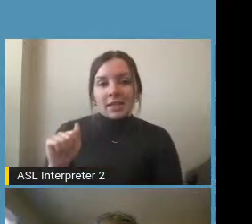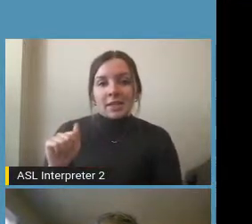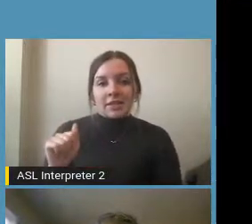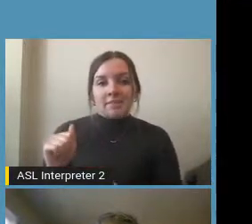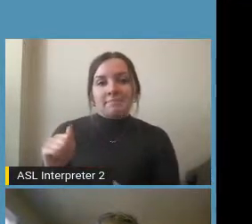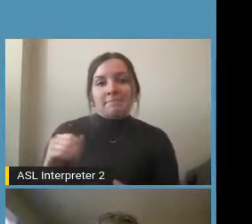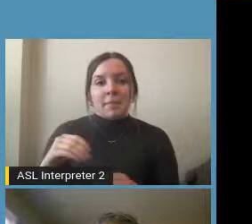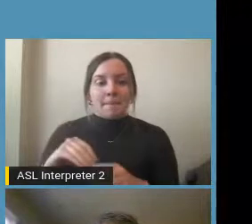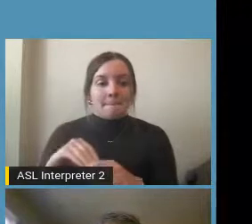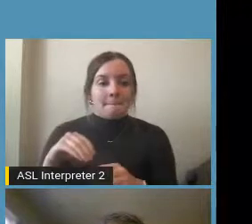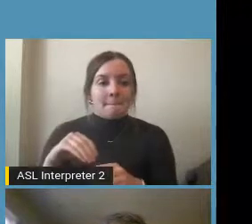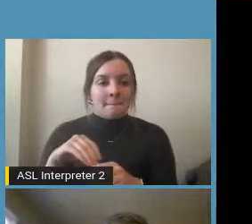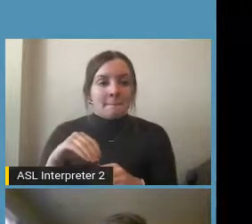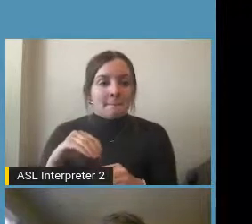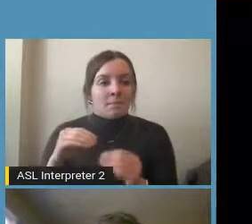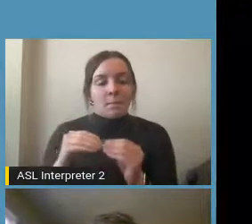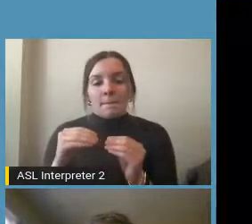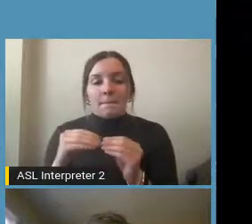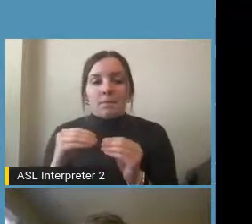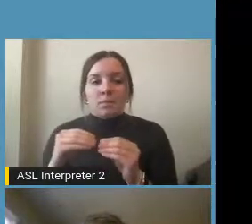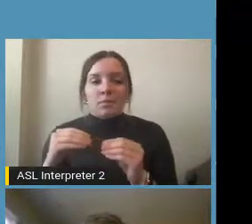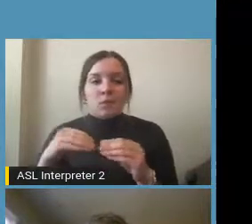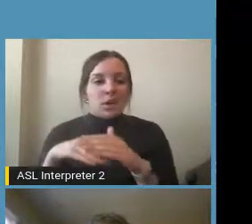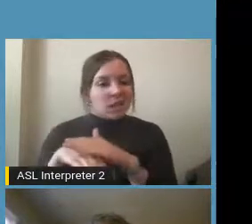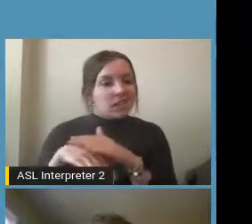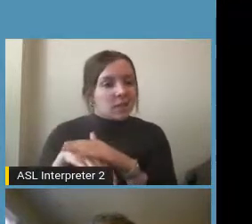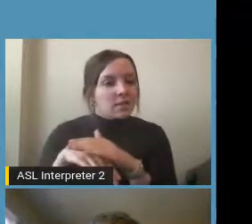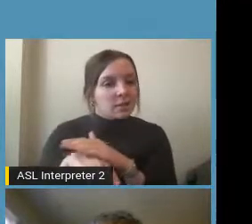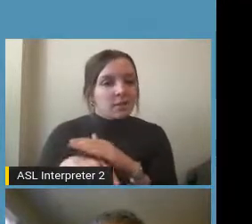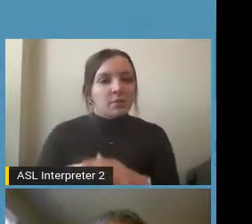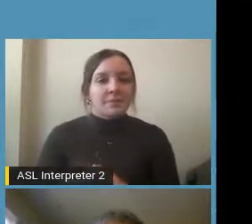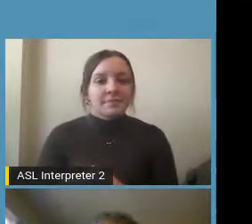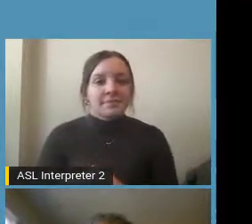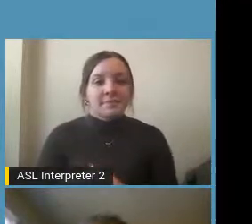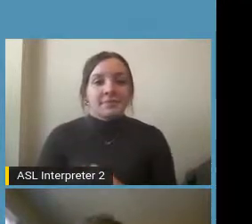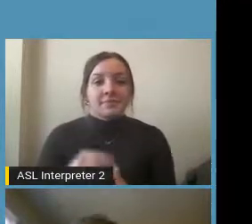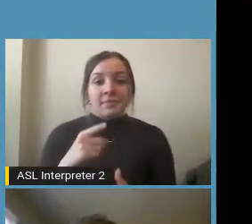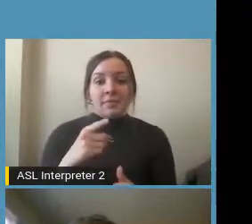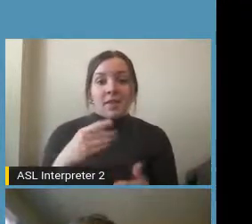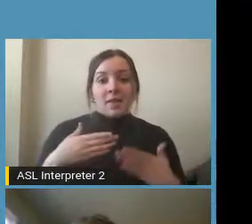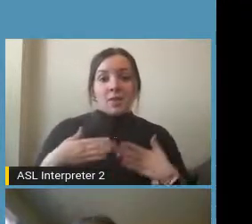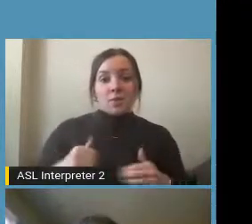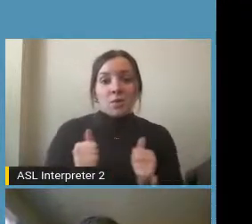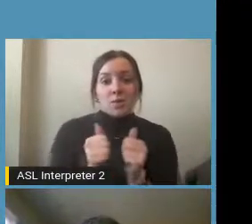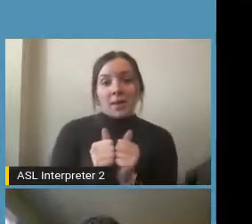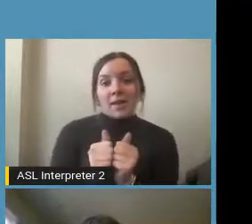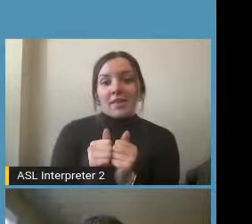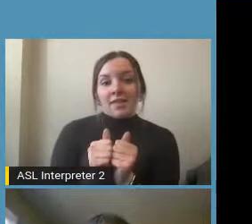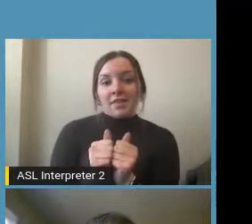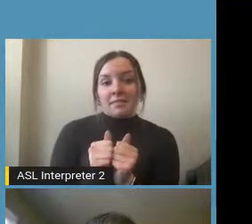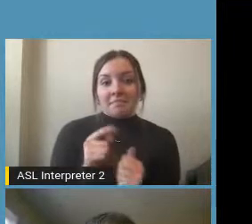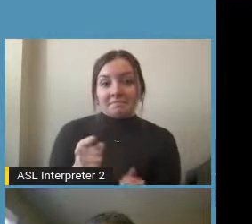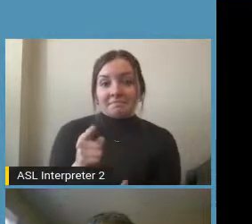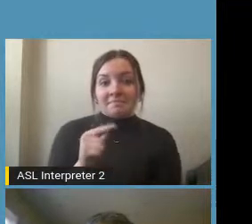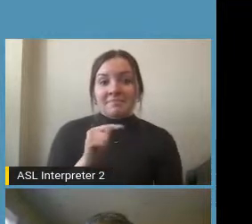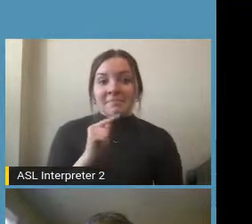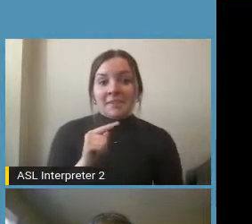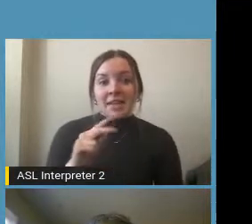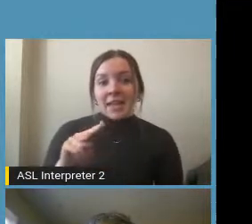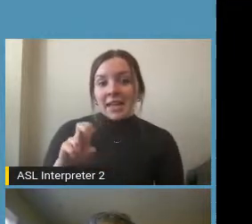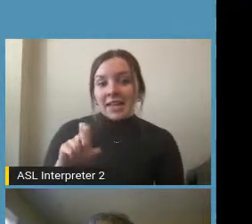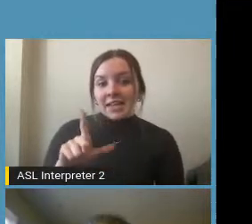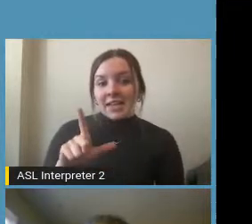with the actual Neil Armstrong. So again, this is an example where it was originally scanned because of a